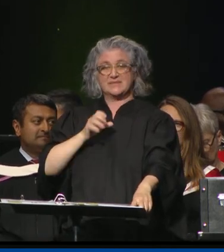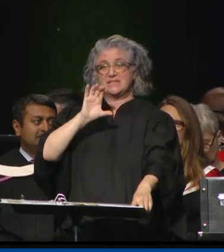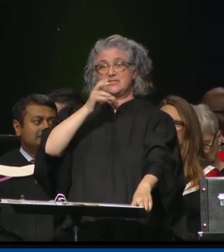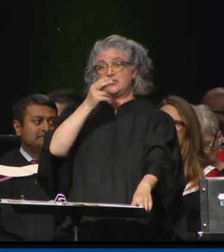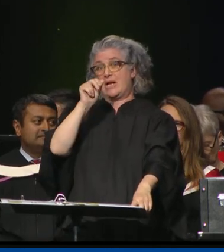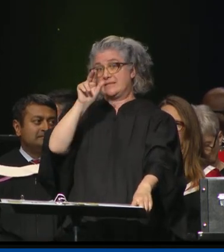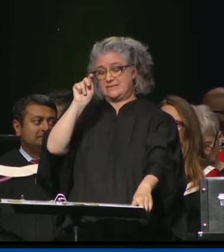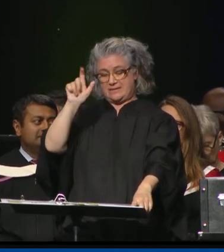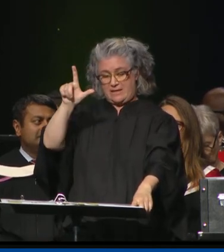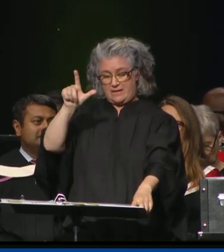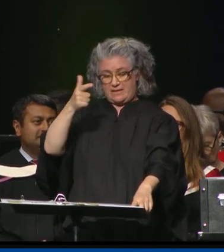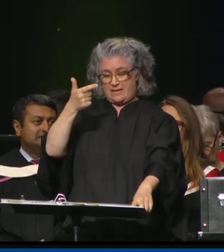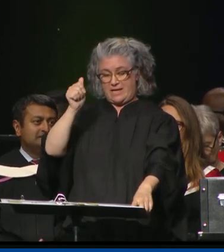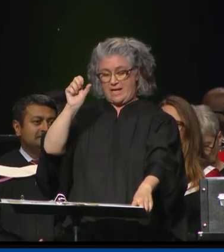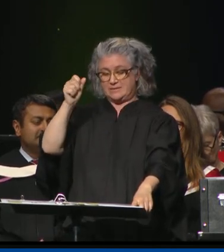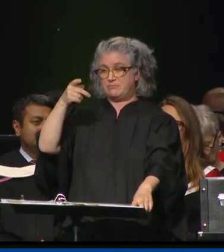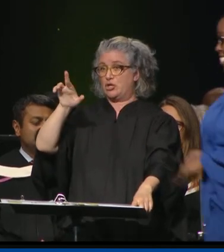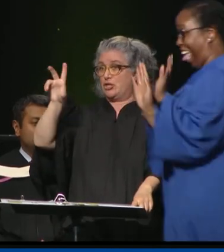Chantel Gaspar.